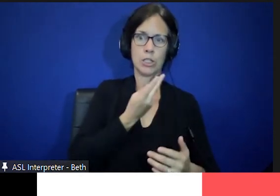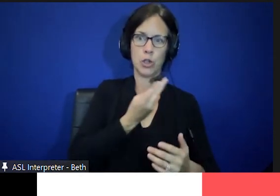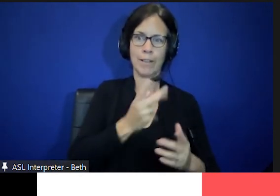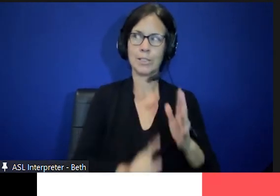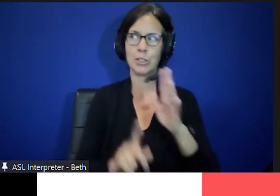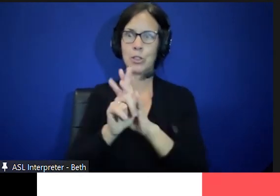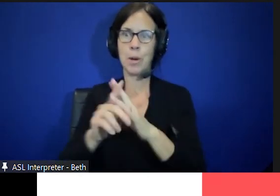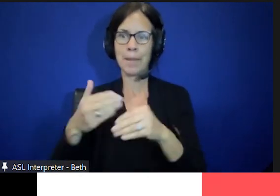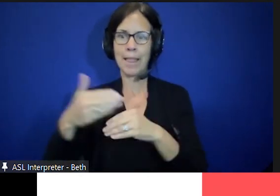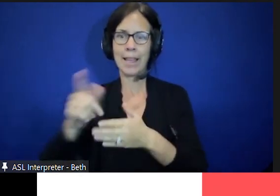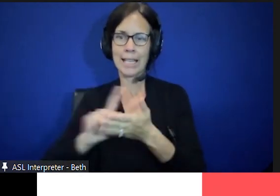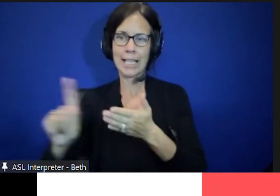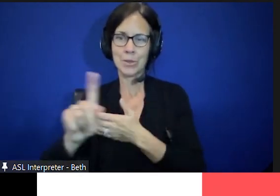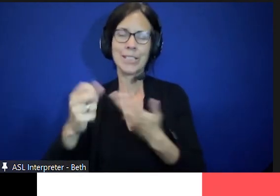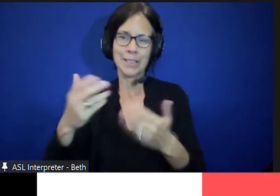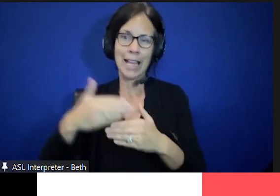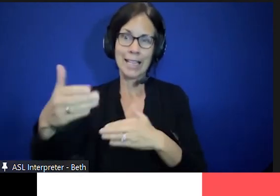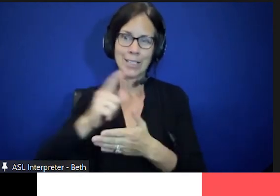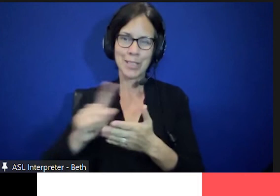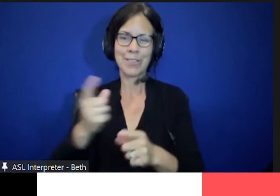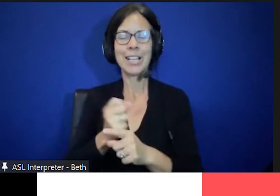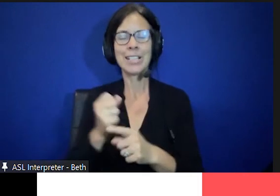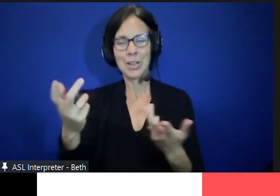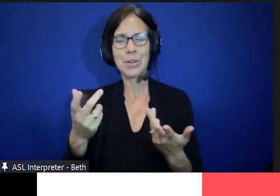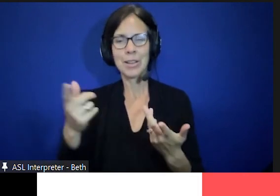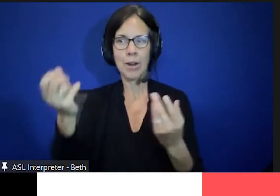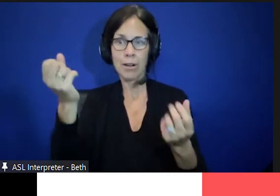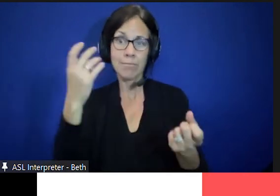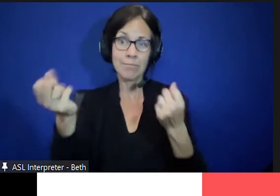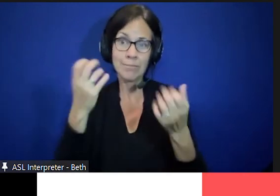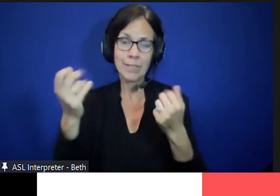so many ideas of what they wanted to do. So it definitely spoke a lot about